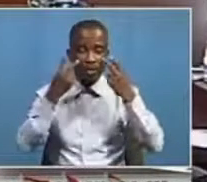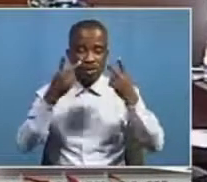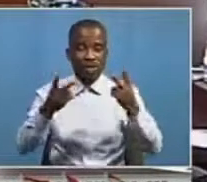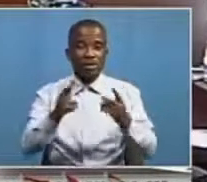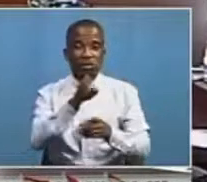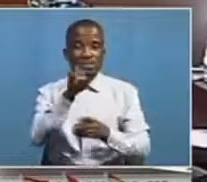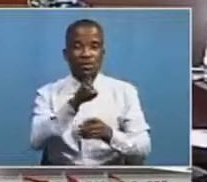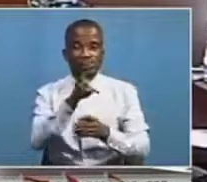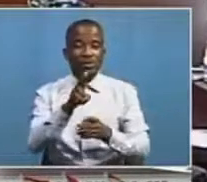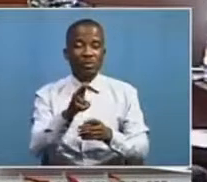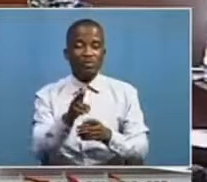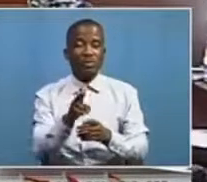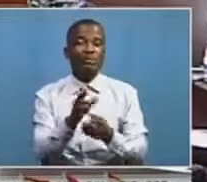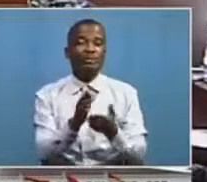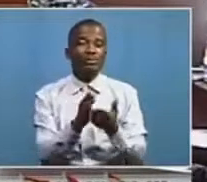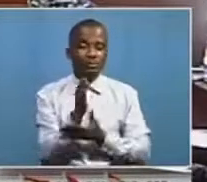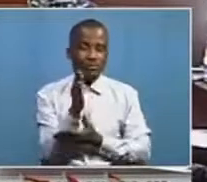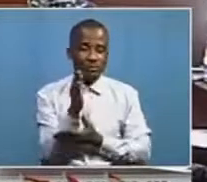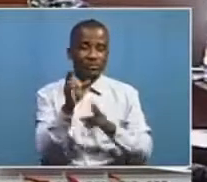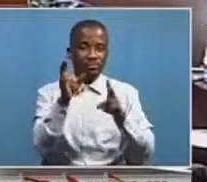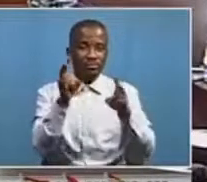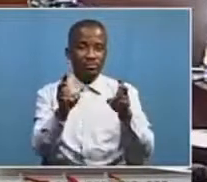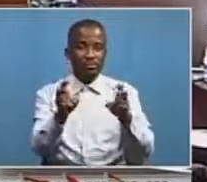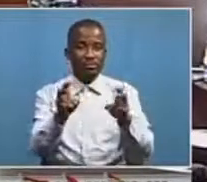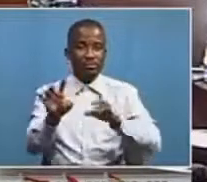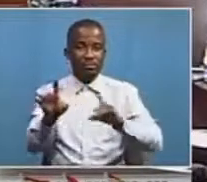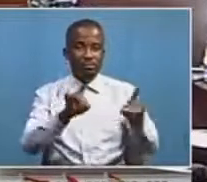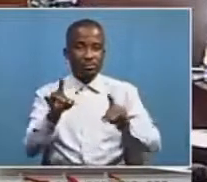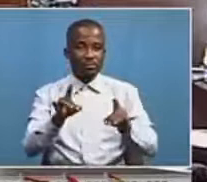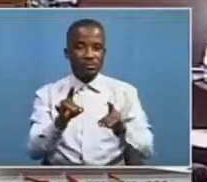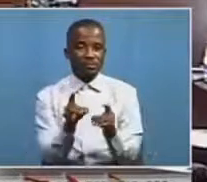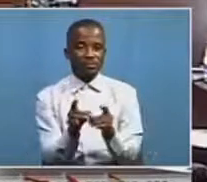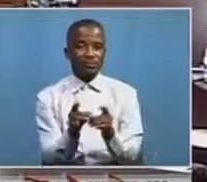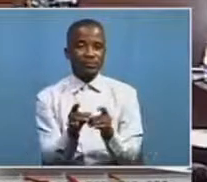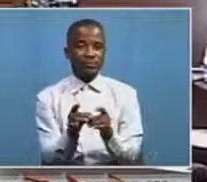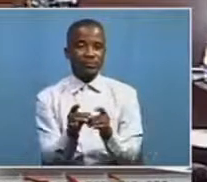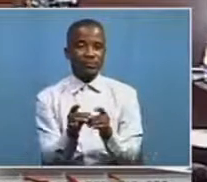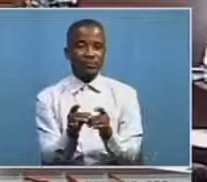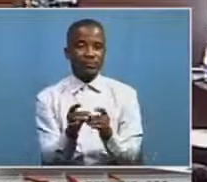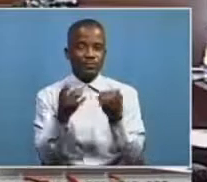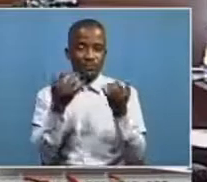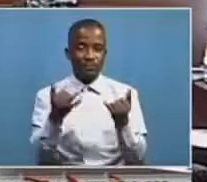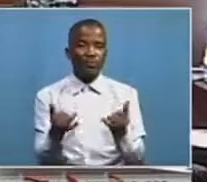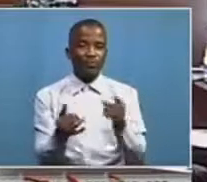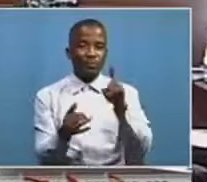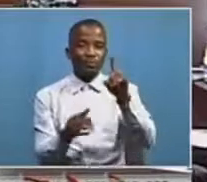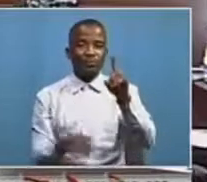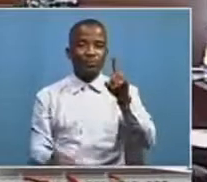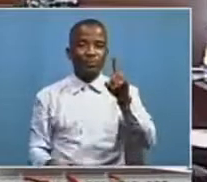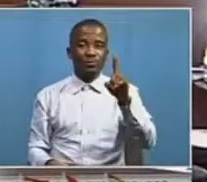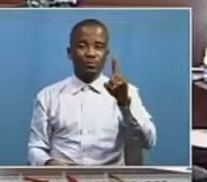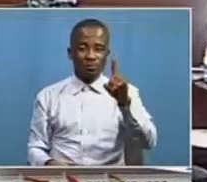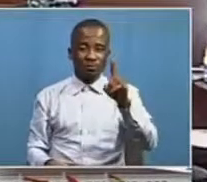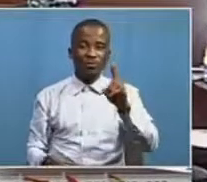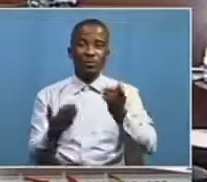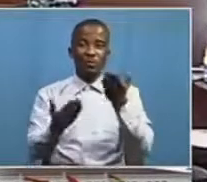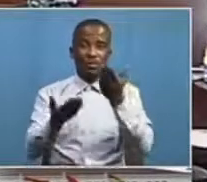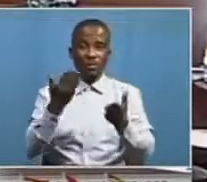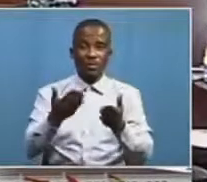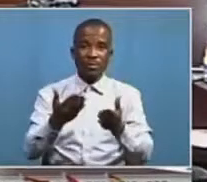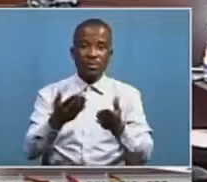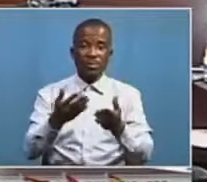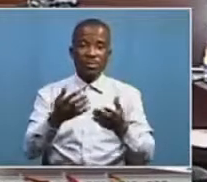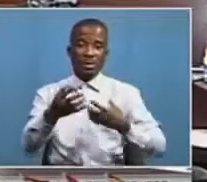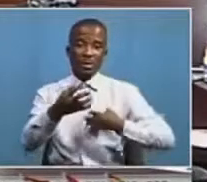following as the real issues arising from the pleadings for determination. 1. Whether or not the petition